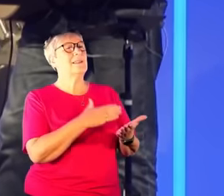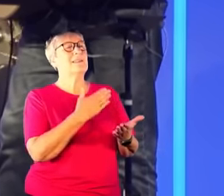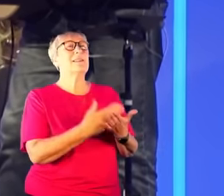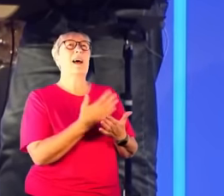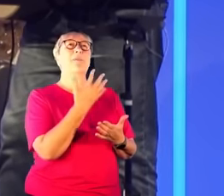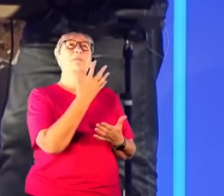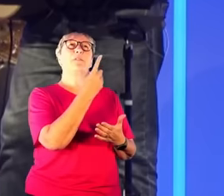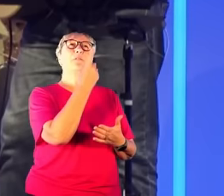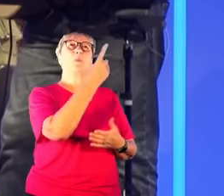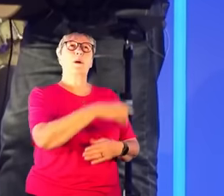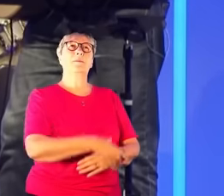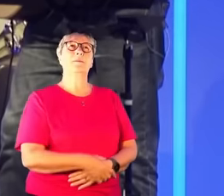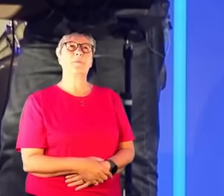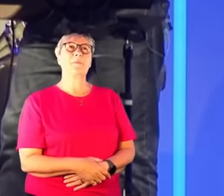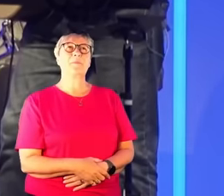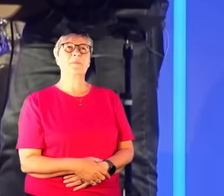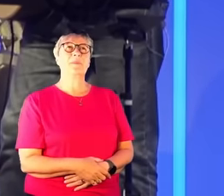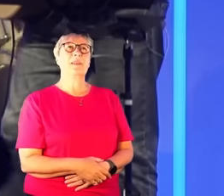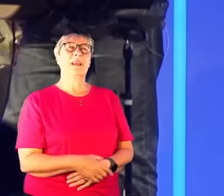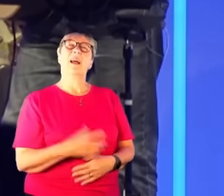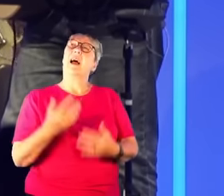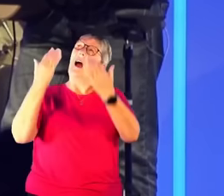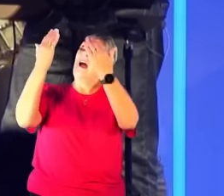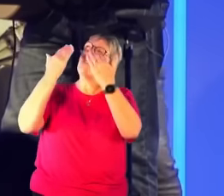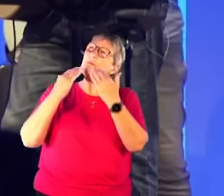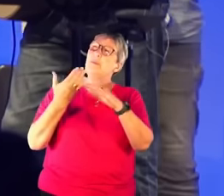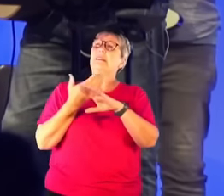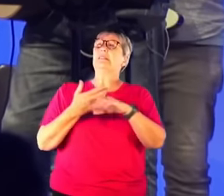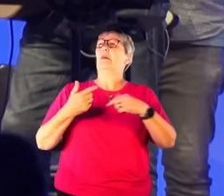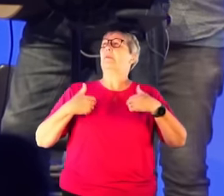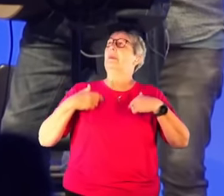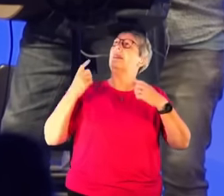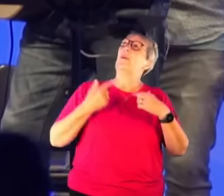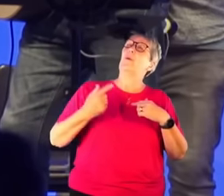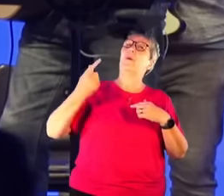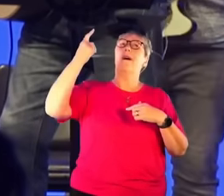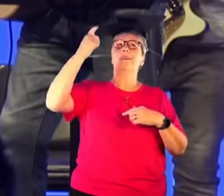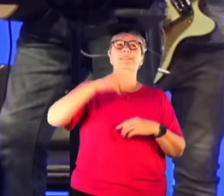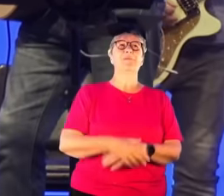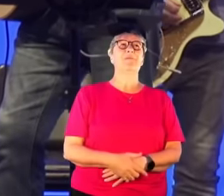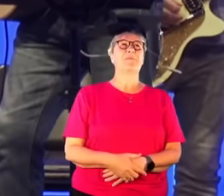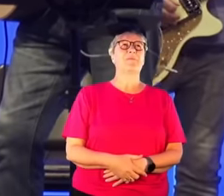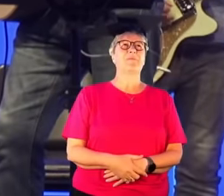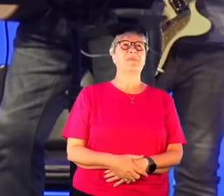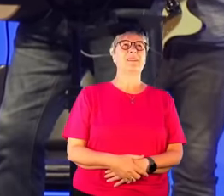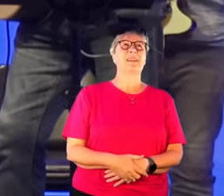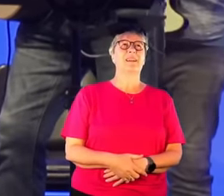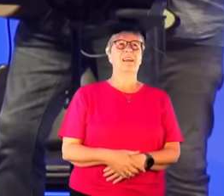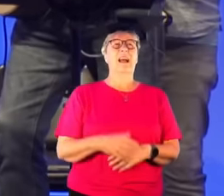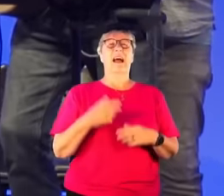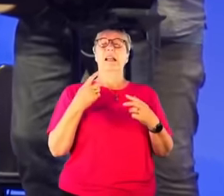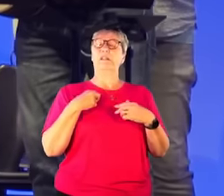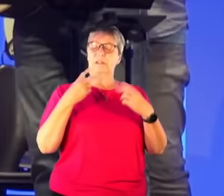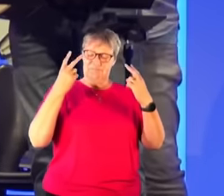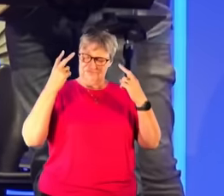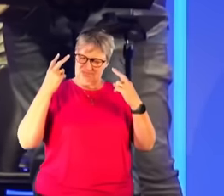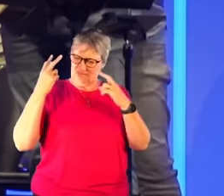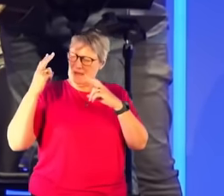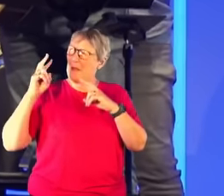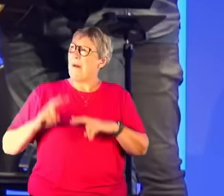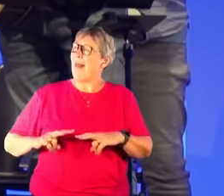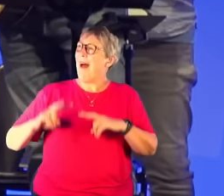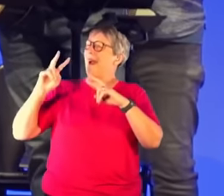16-year-old. Which Psalm 51 is kind of, have mercy on me, O God. And, you know, just looking at my life and thinking, you know, I've